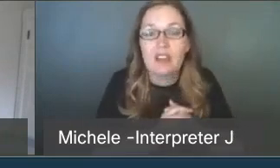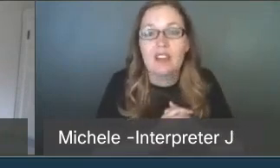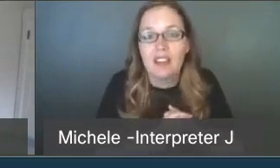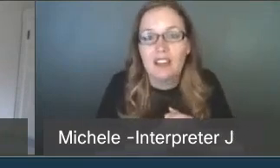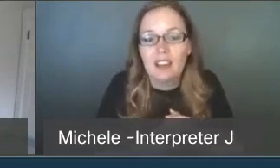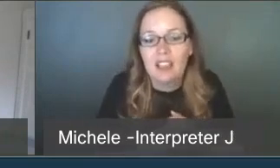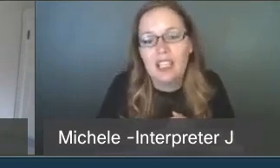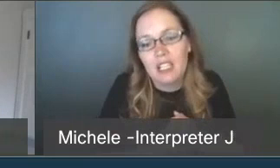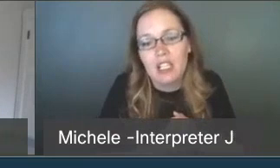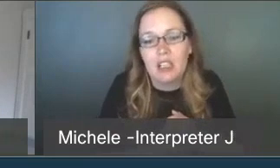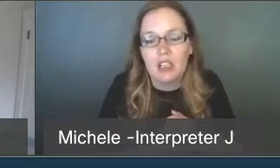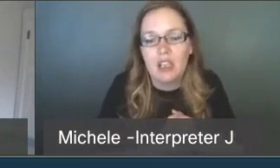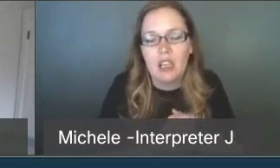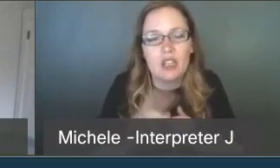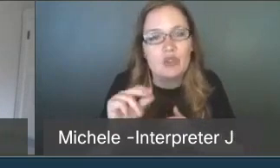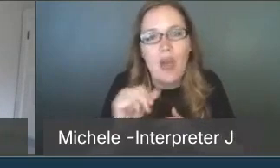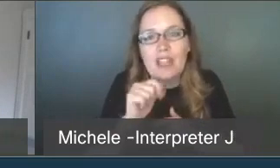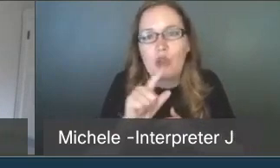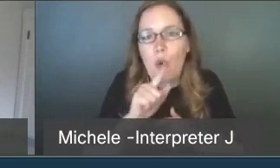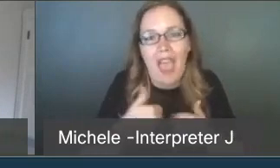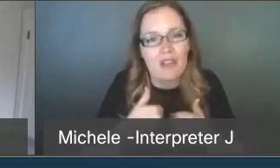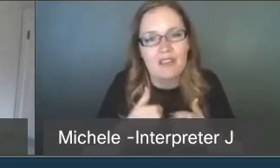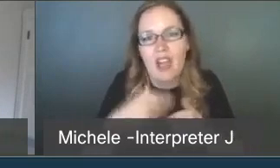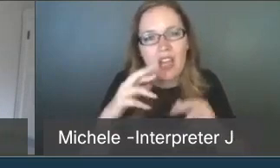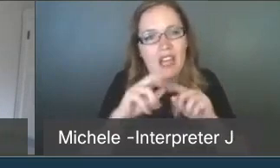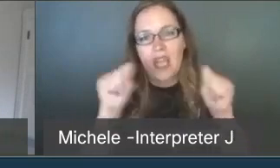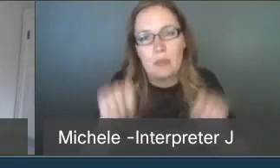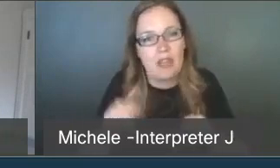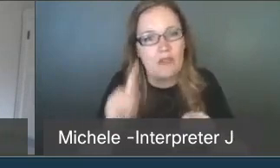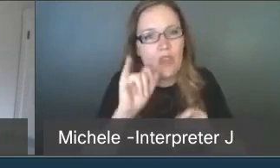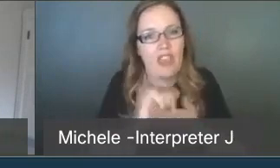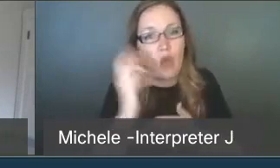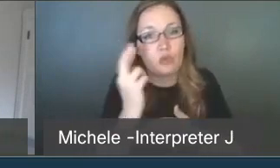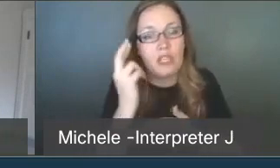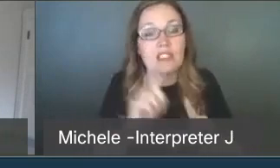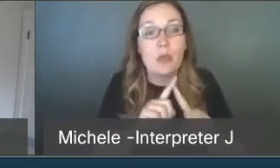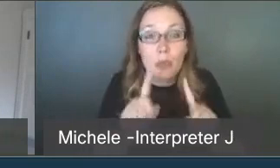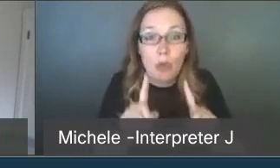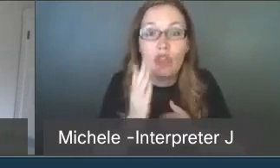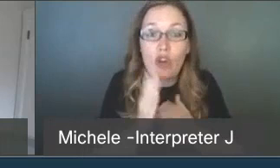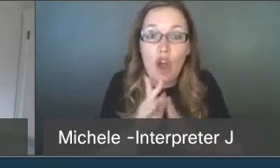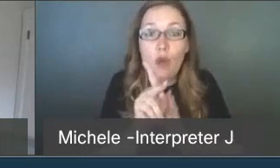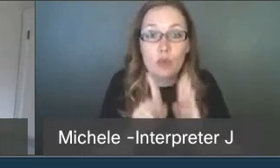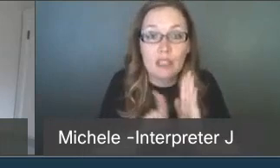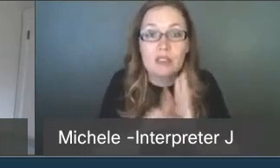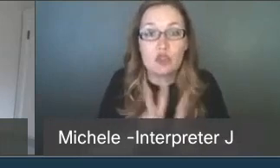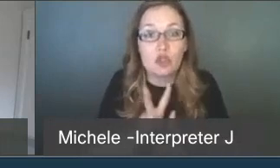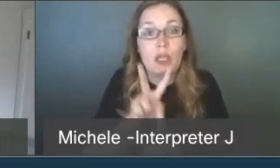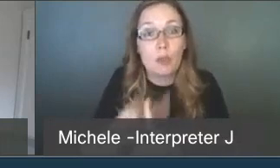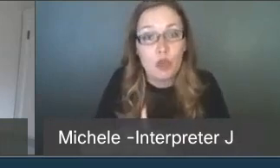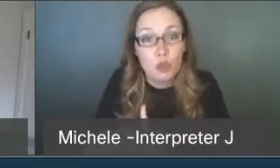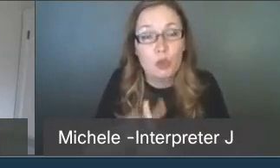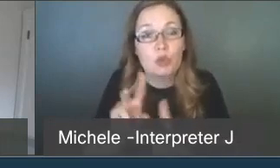restoration specifically, no, I don't have templates, but there are principles that you can use